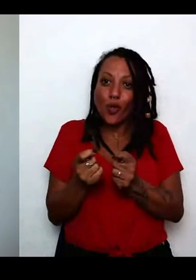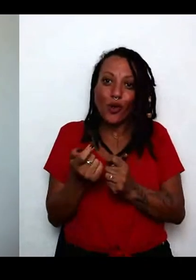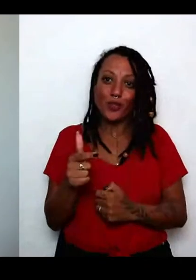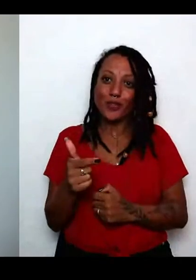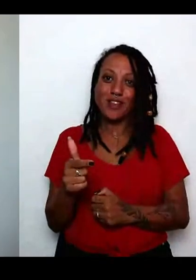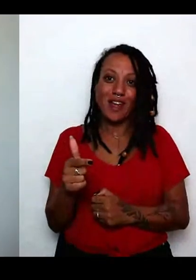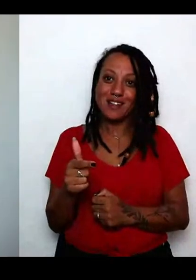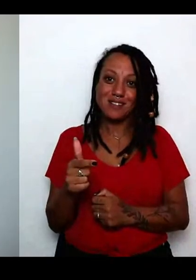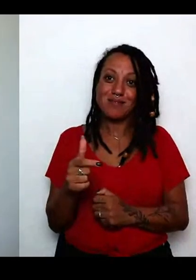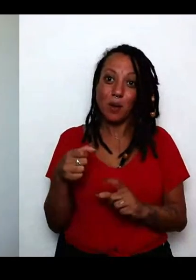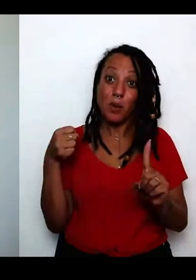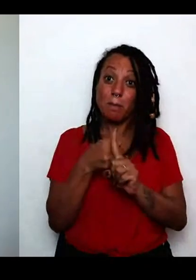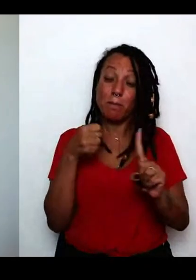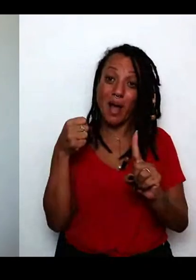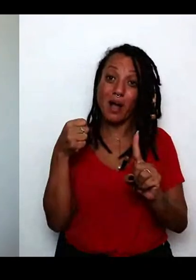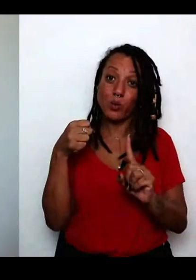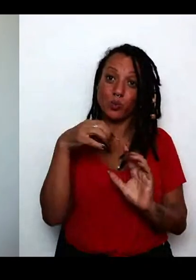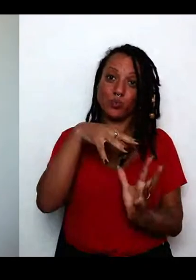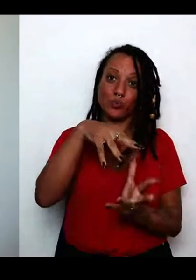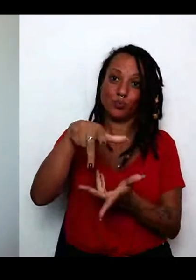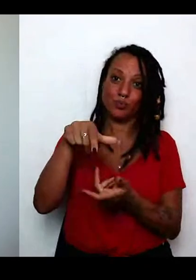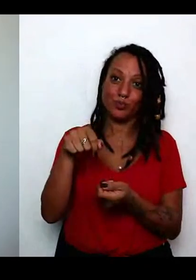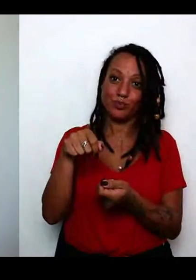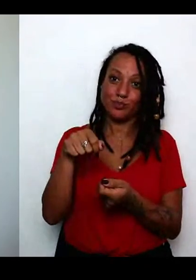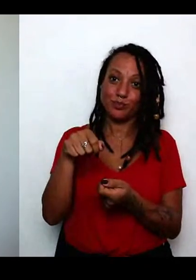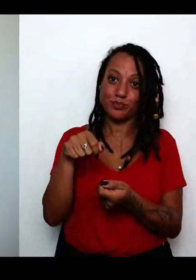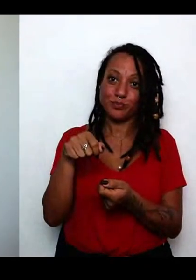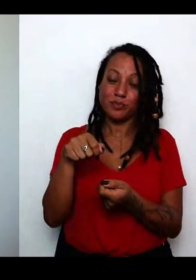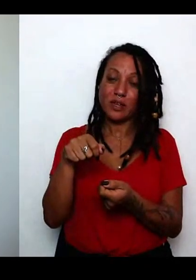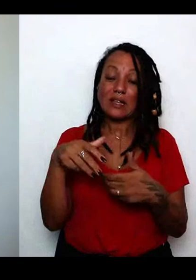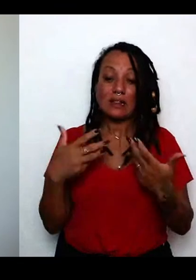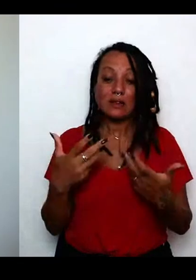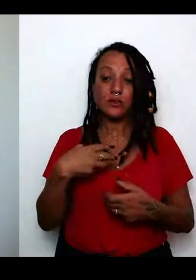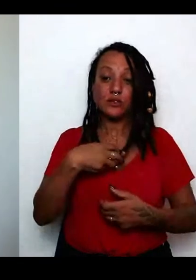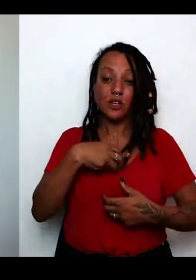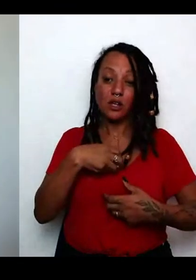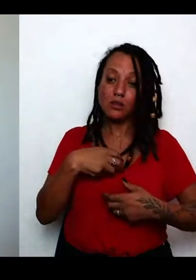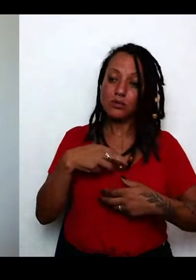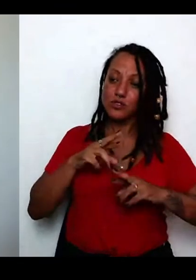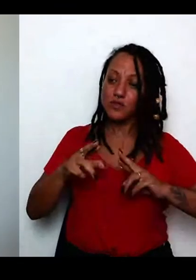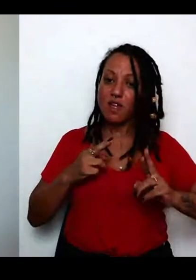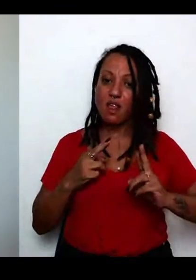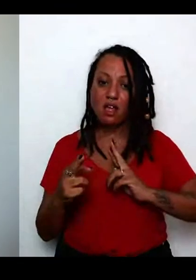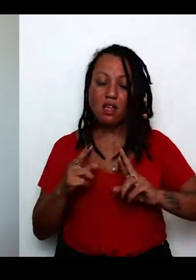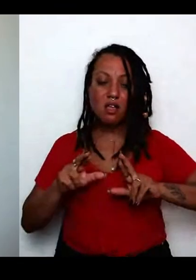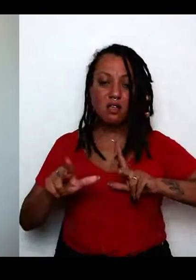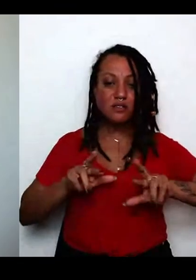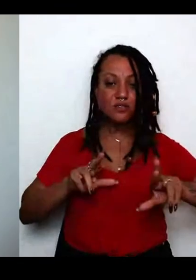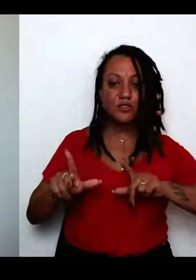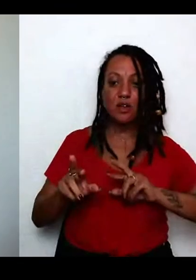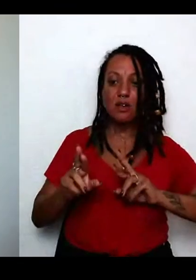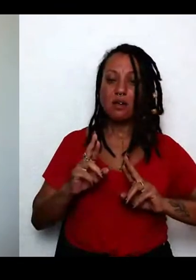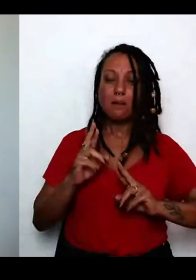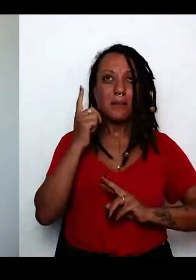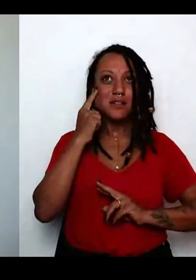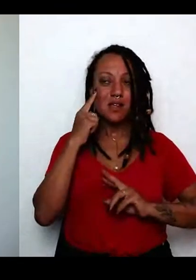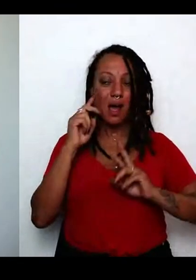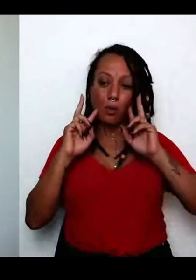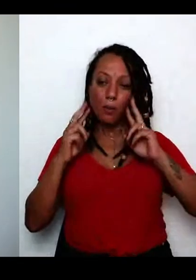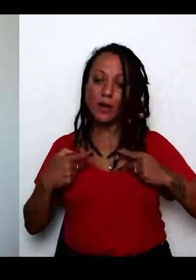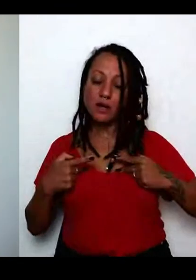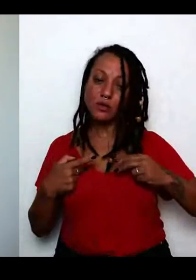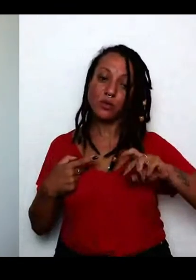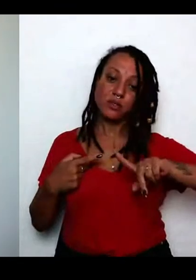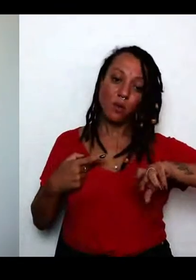thinking about different ways of relating and taking into consideration humans non-humans but also you know the